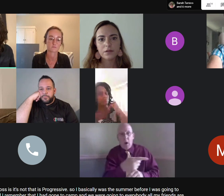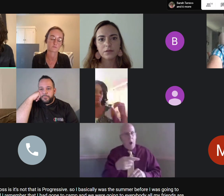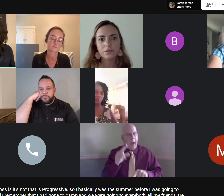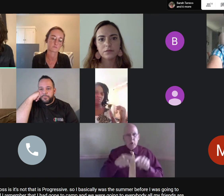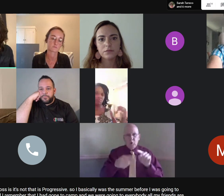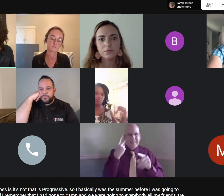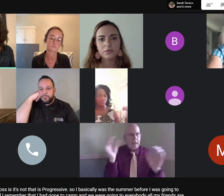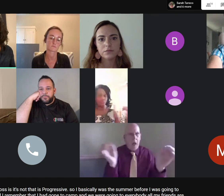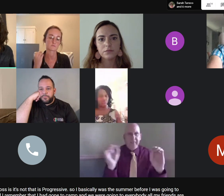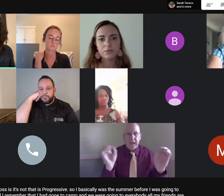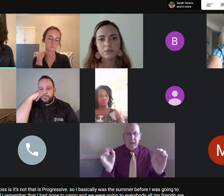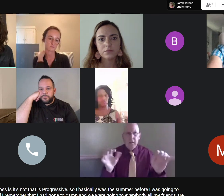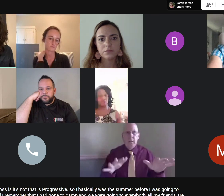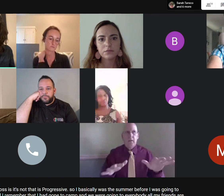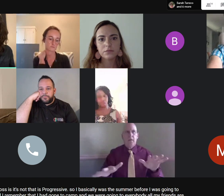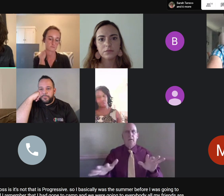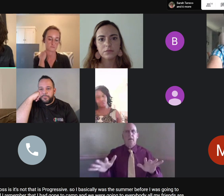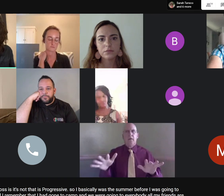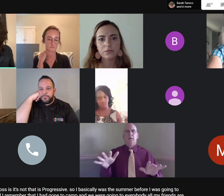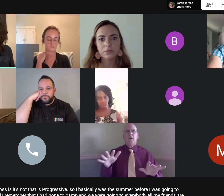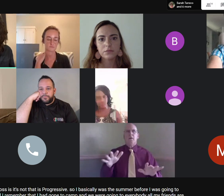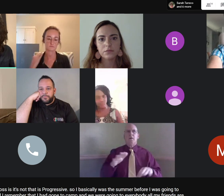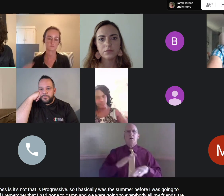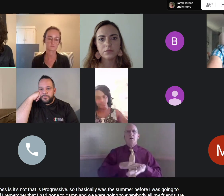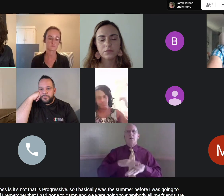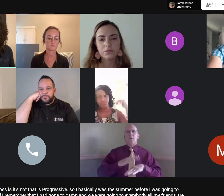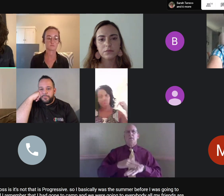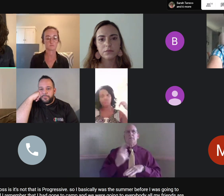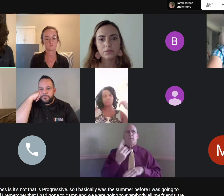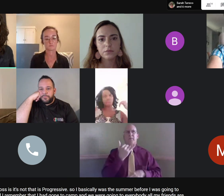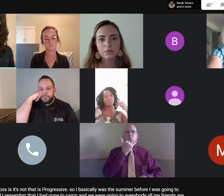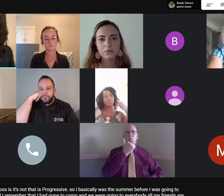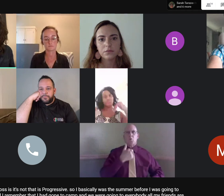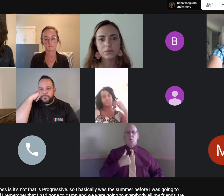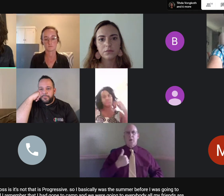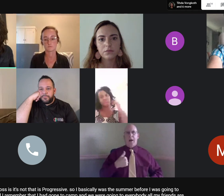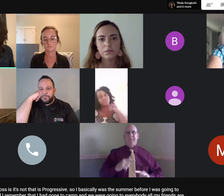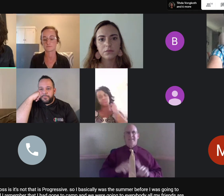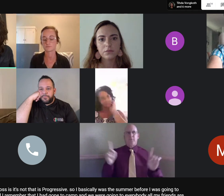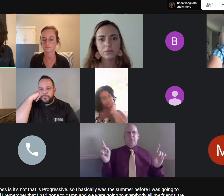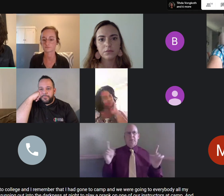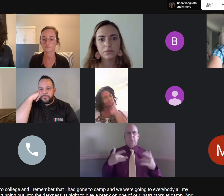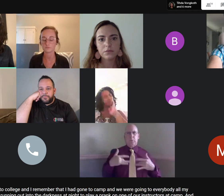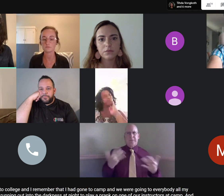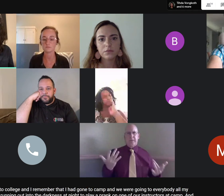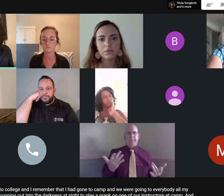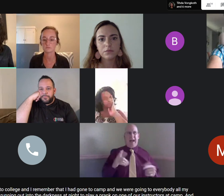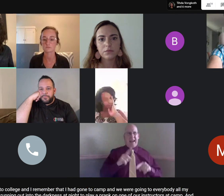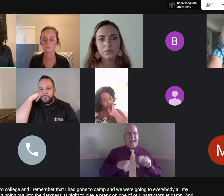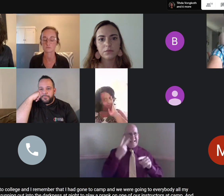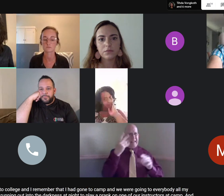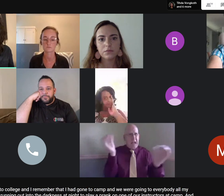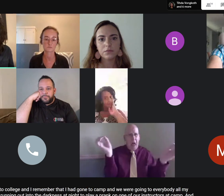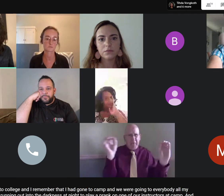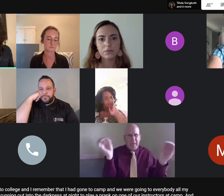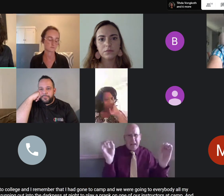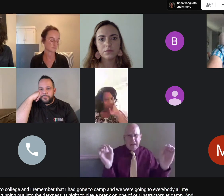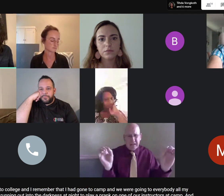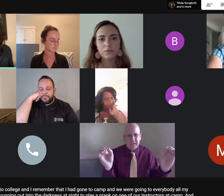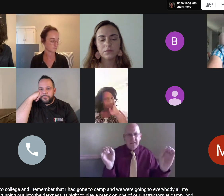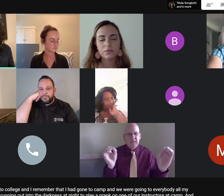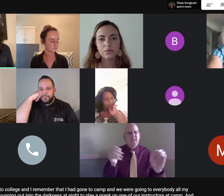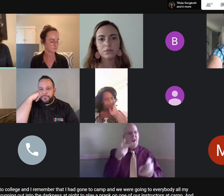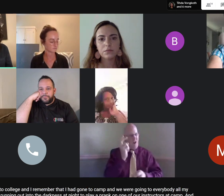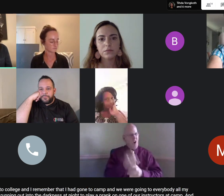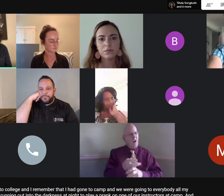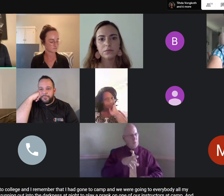And that was my first big warning that, wow, I'm different and what's going on. So it was really hard to know